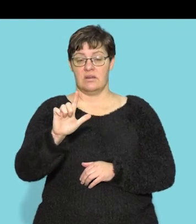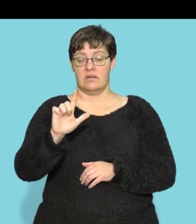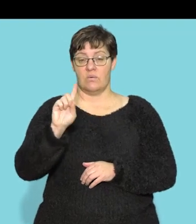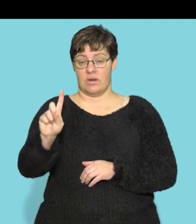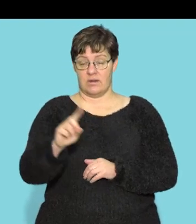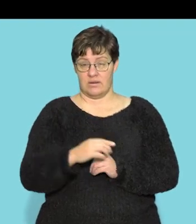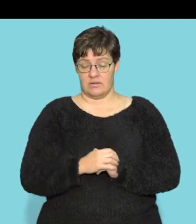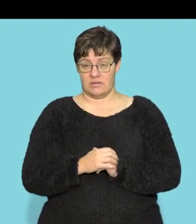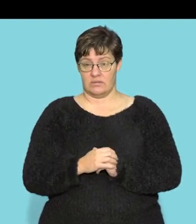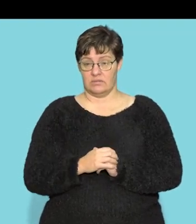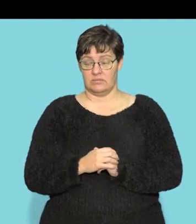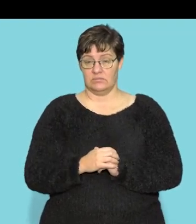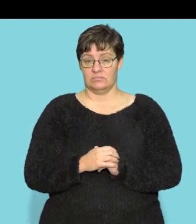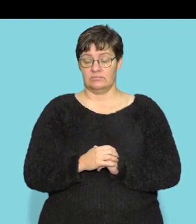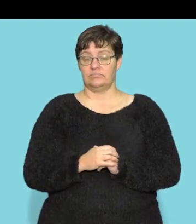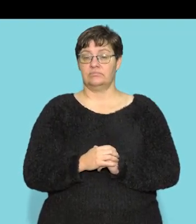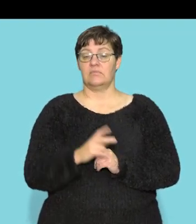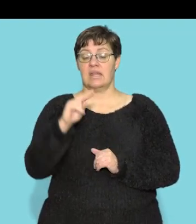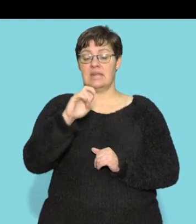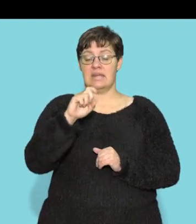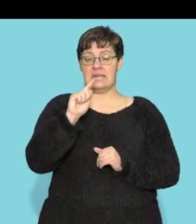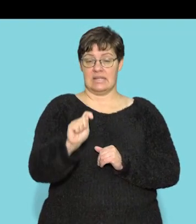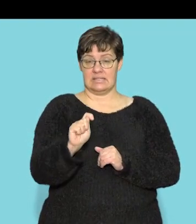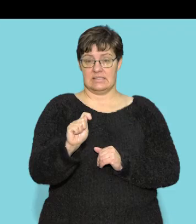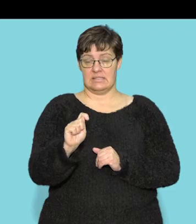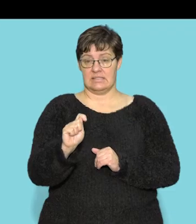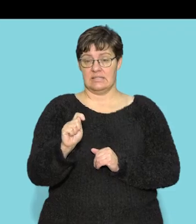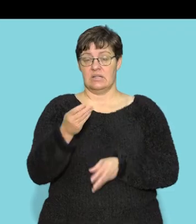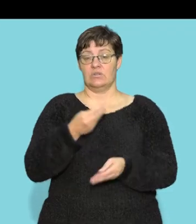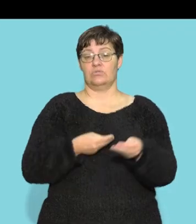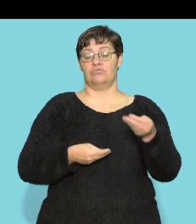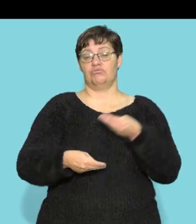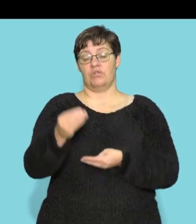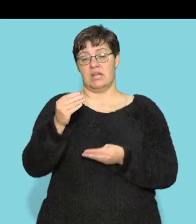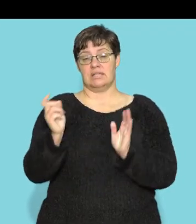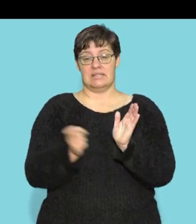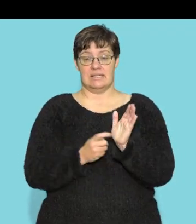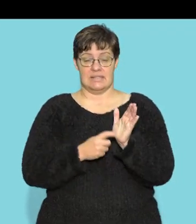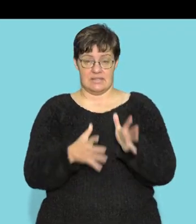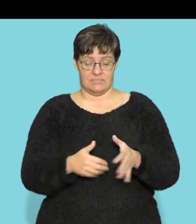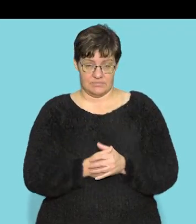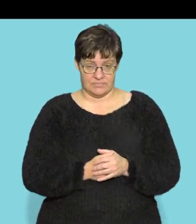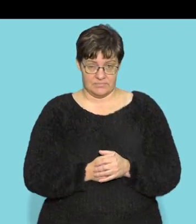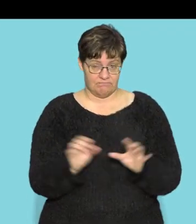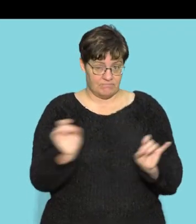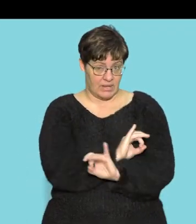34371 is your net trade debtors.